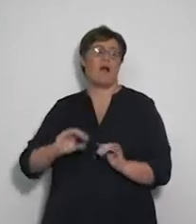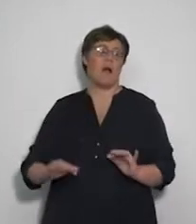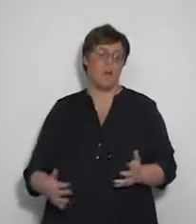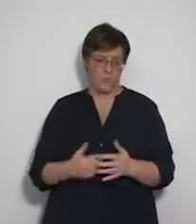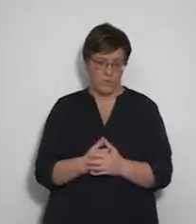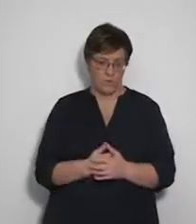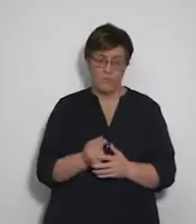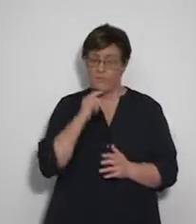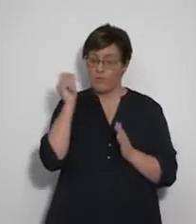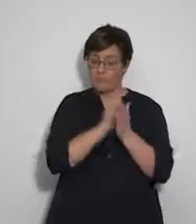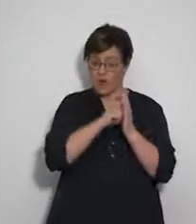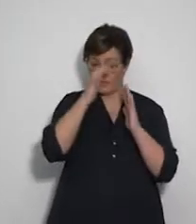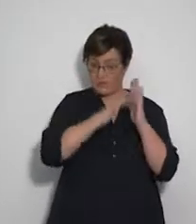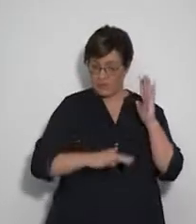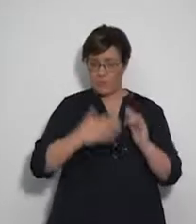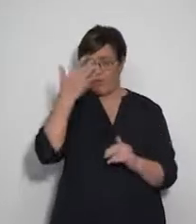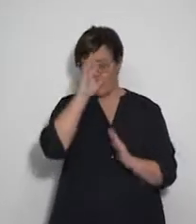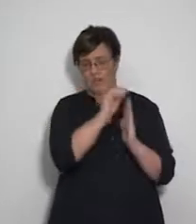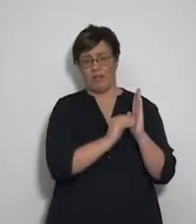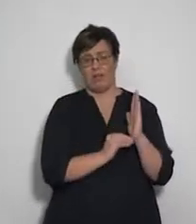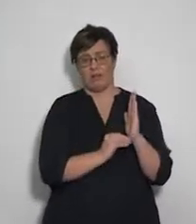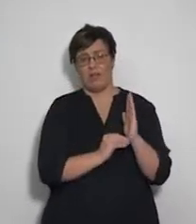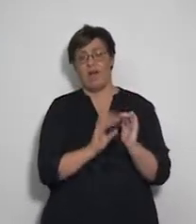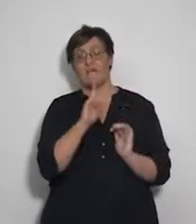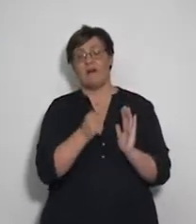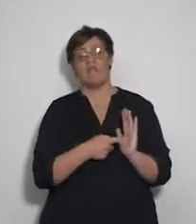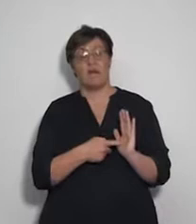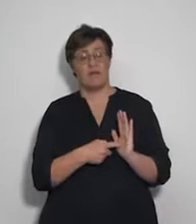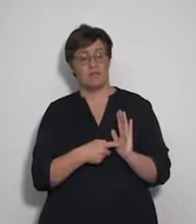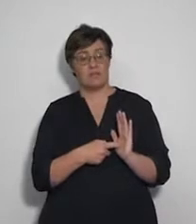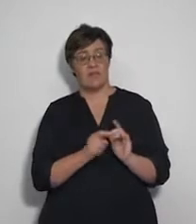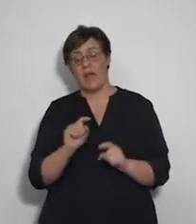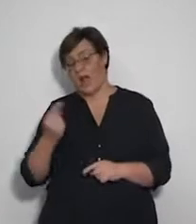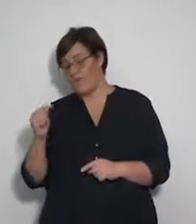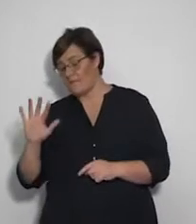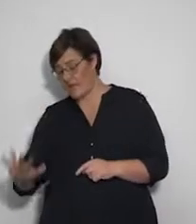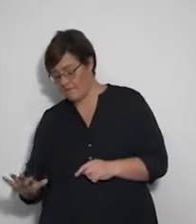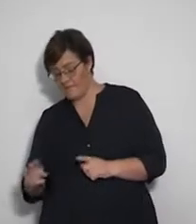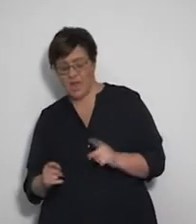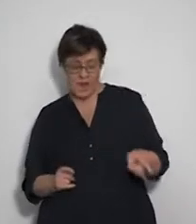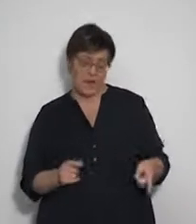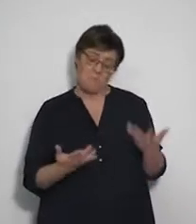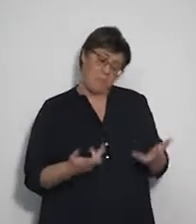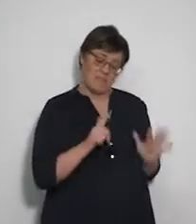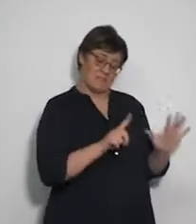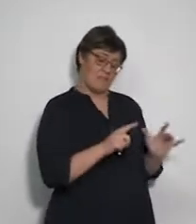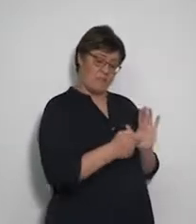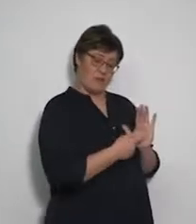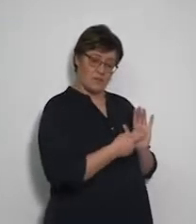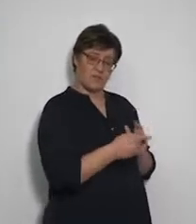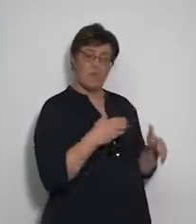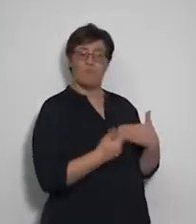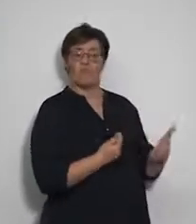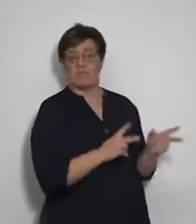allocation would be, so that when I write them, I note that at least 5 points and another 5 there, and possibly 7 for